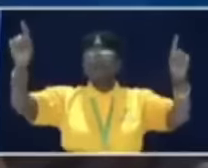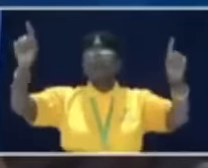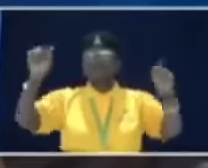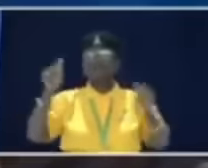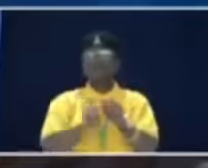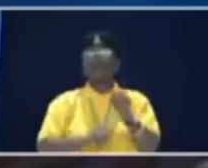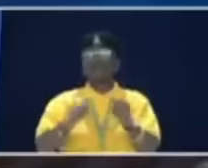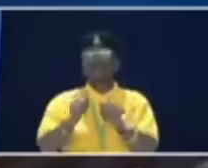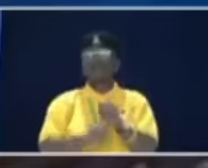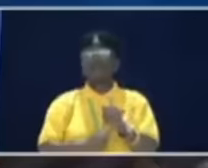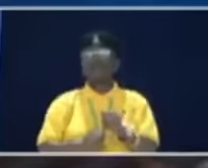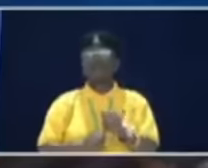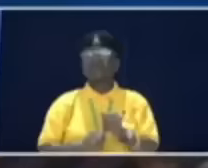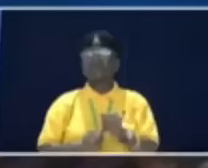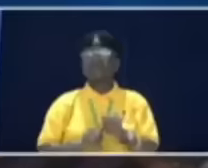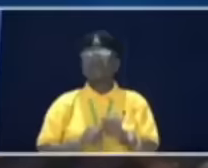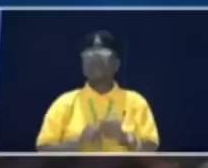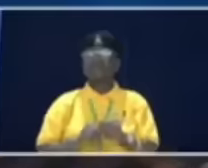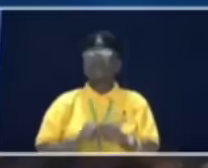every Red Sea